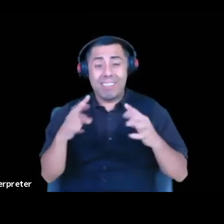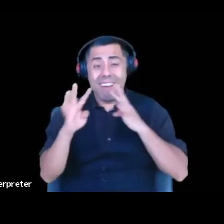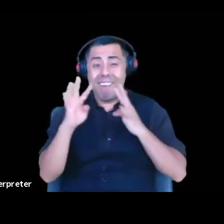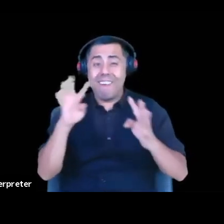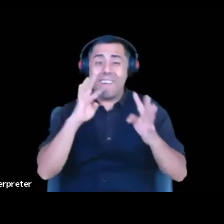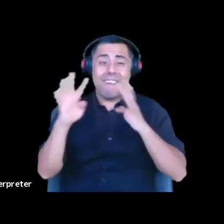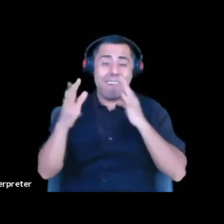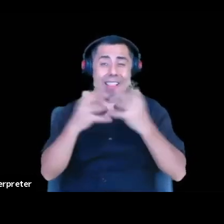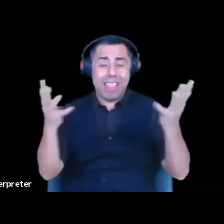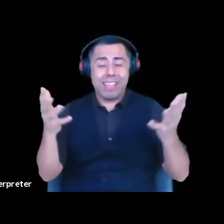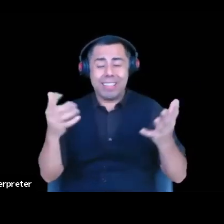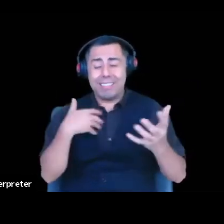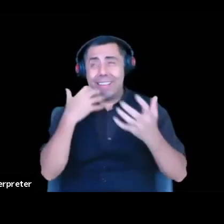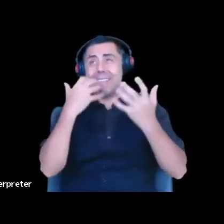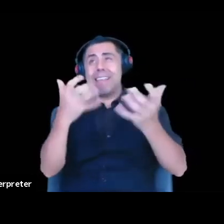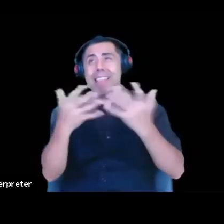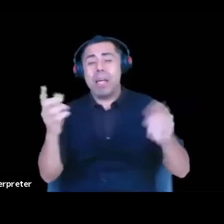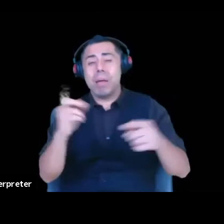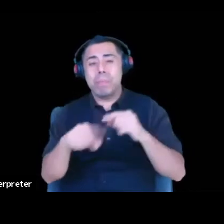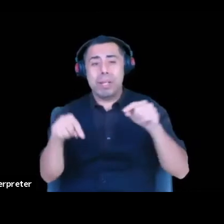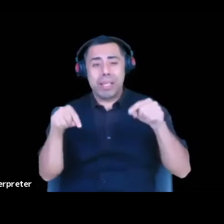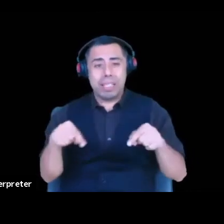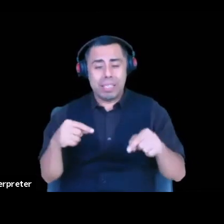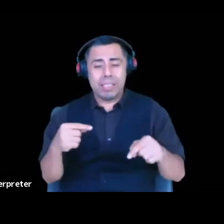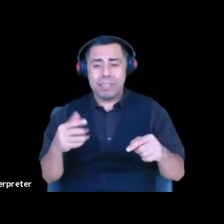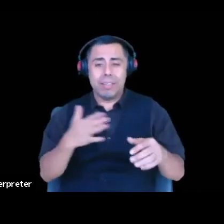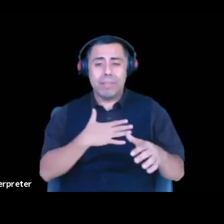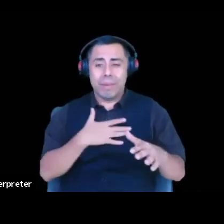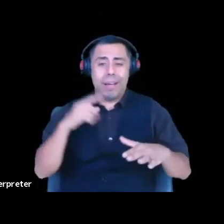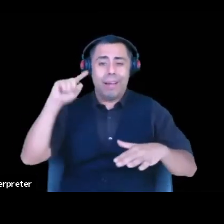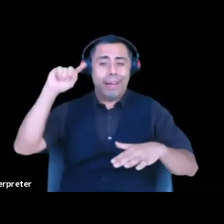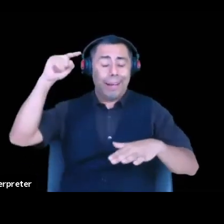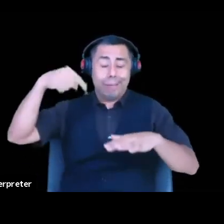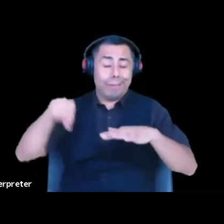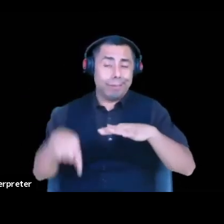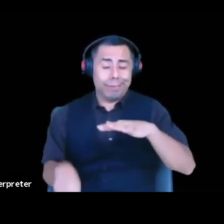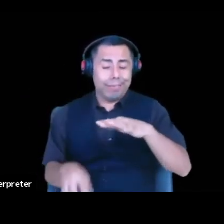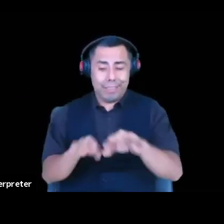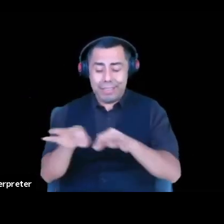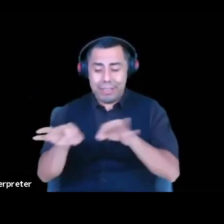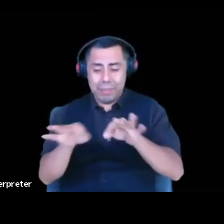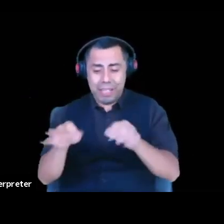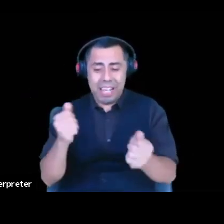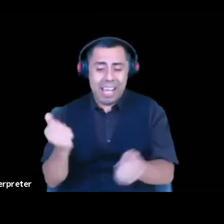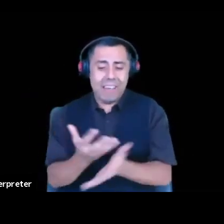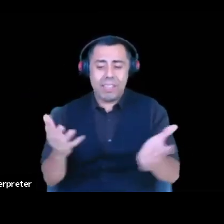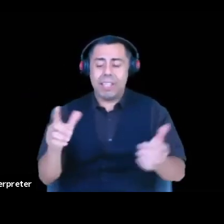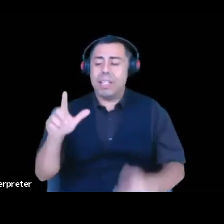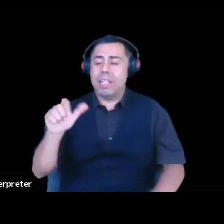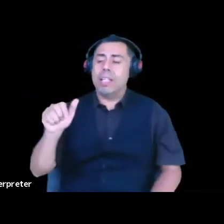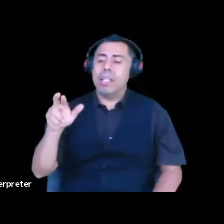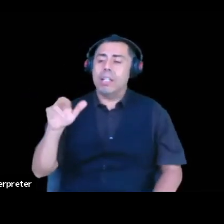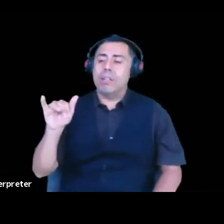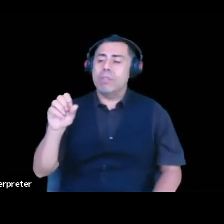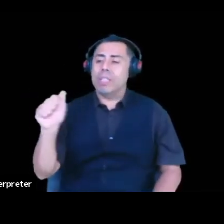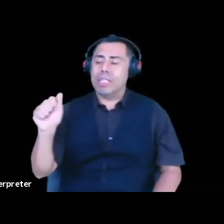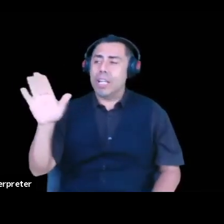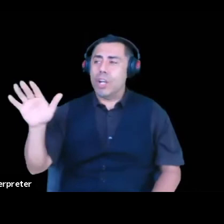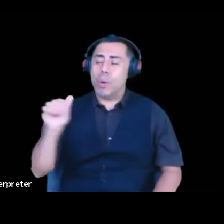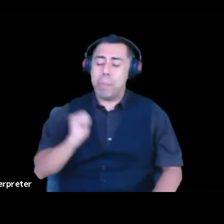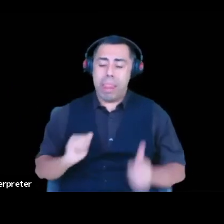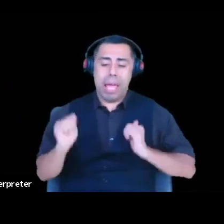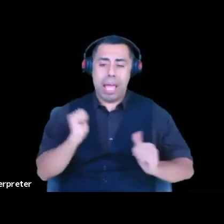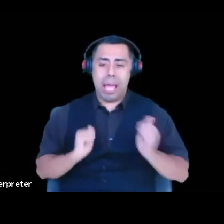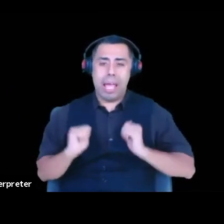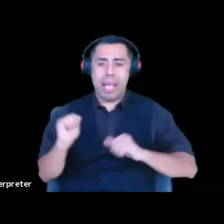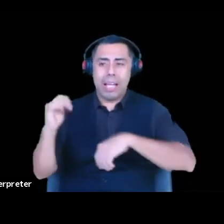really my down the rabbit hole of everything that Larissa and the play touched upon in Native